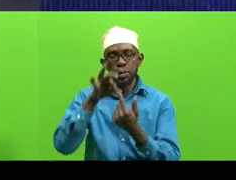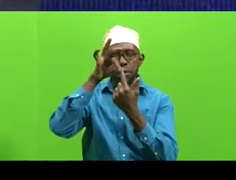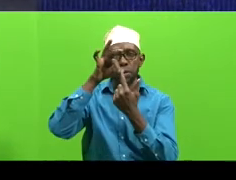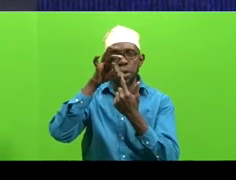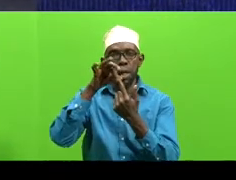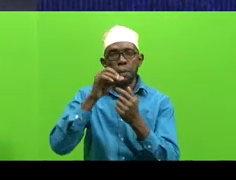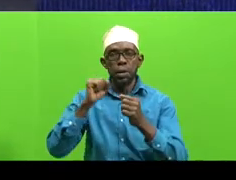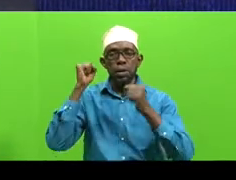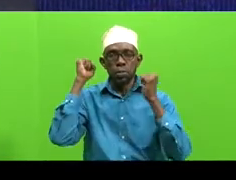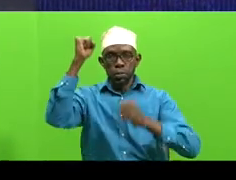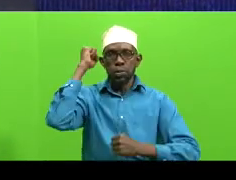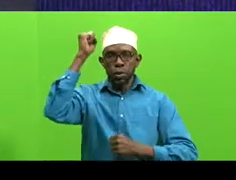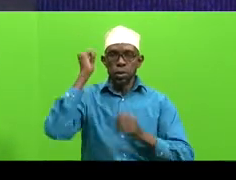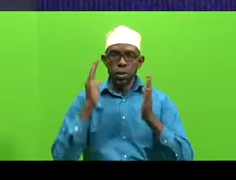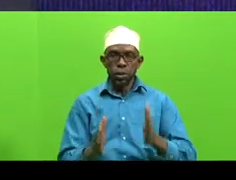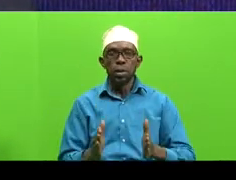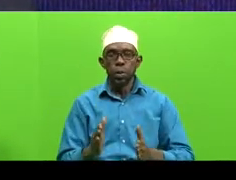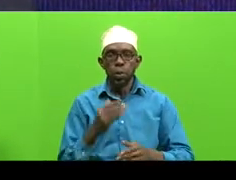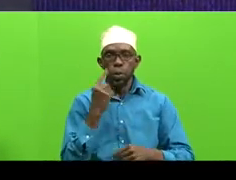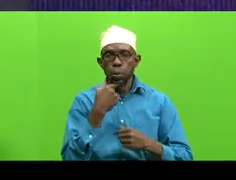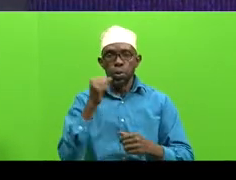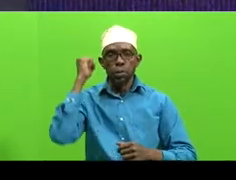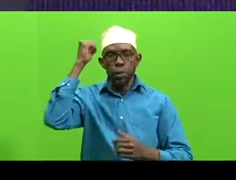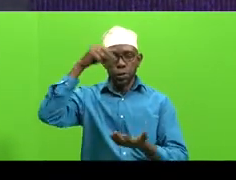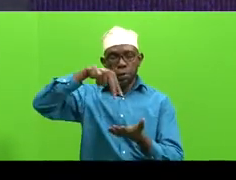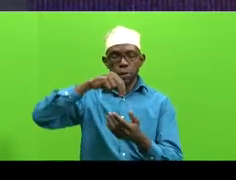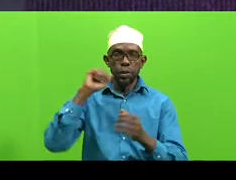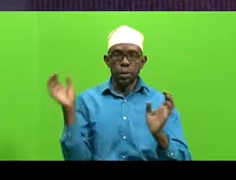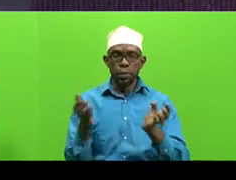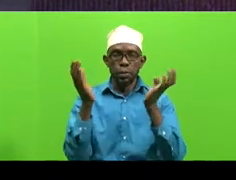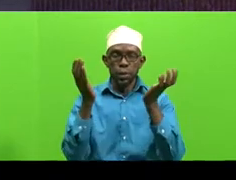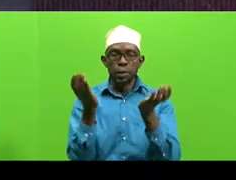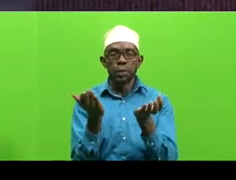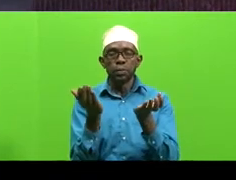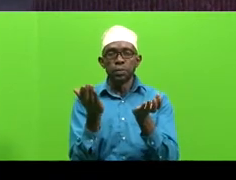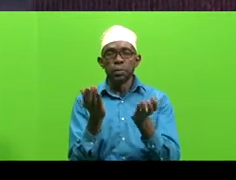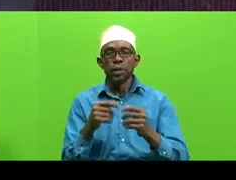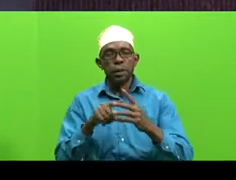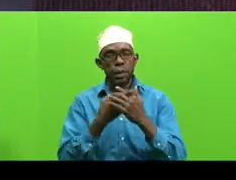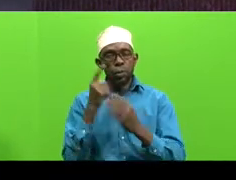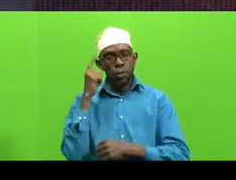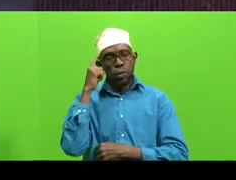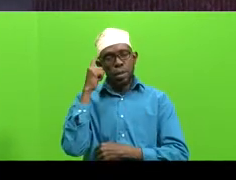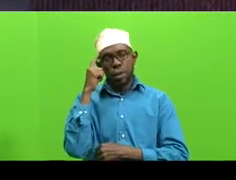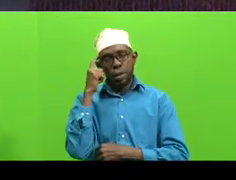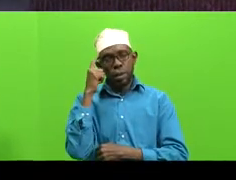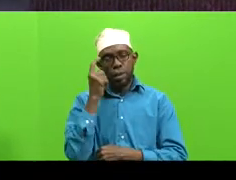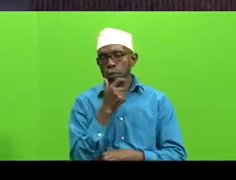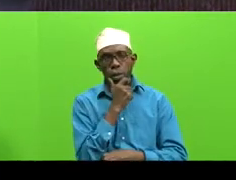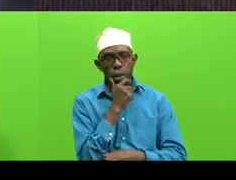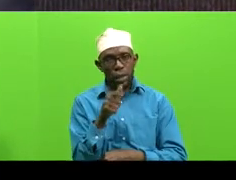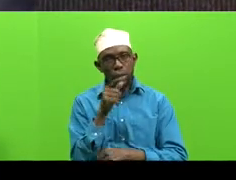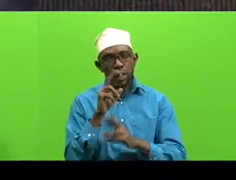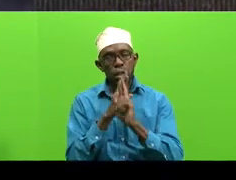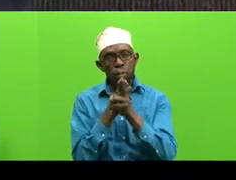na wanasiasa ama ambao wale walikuwa wamesimama kisiasa, mambo mengi yakianza kuwahusu. Ndio watu wakaanza kushangaa, hizi habari huwazi ni vipi,